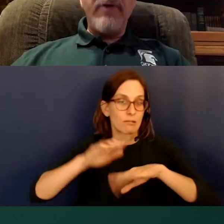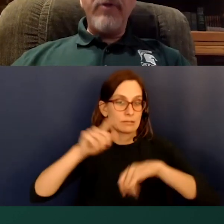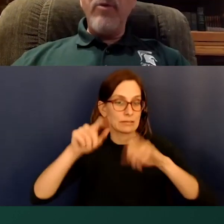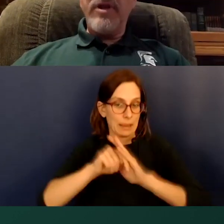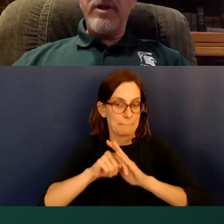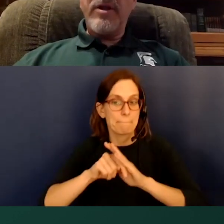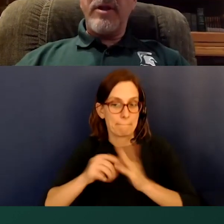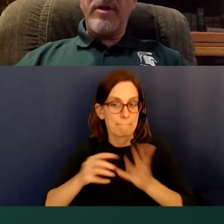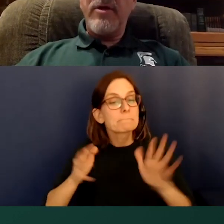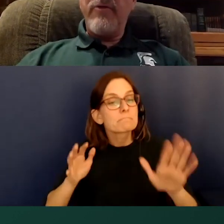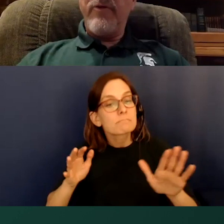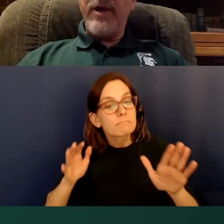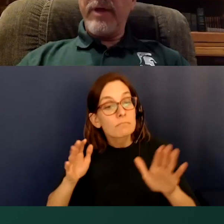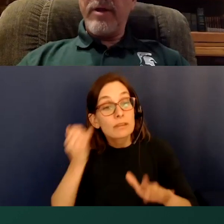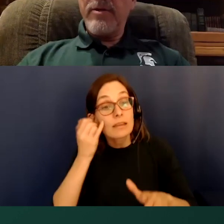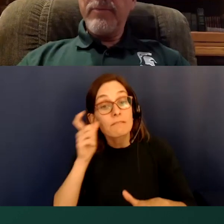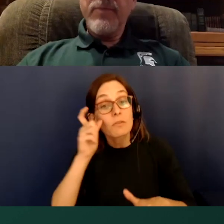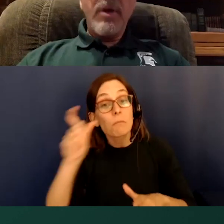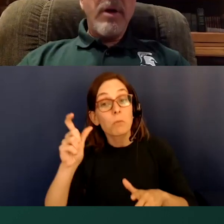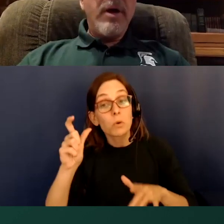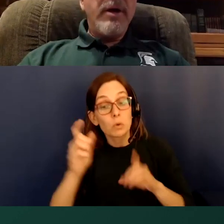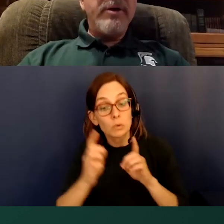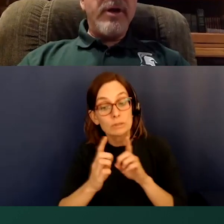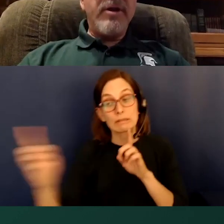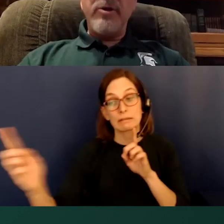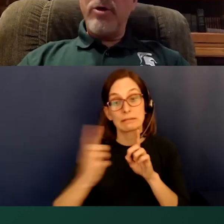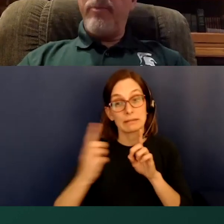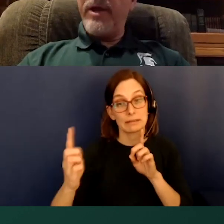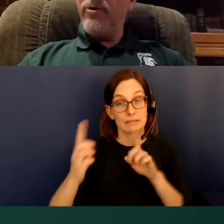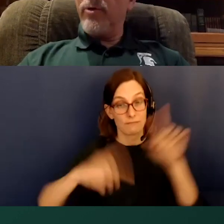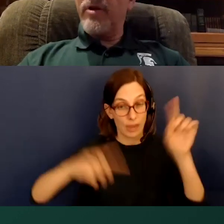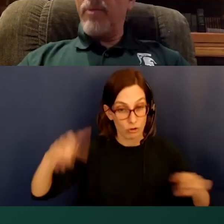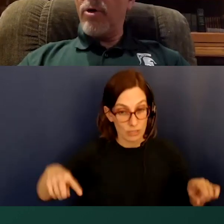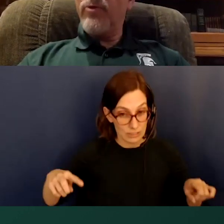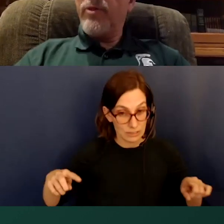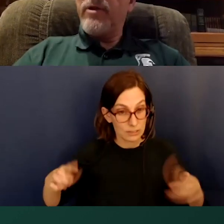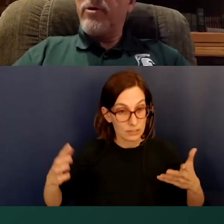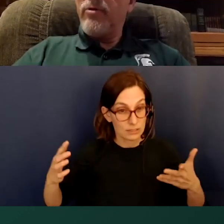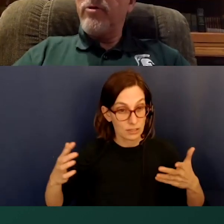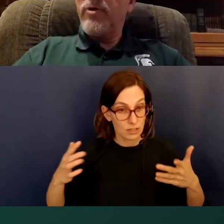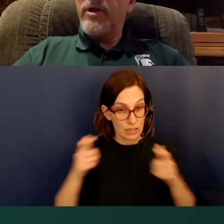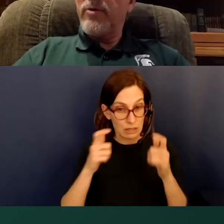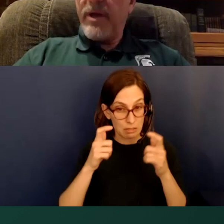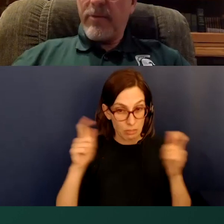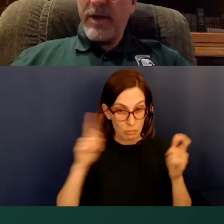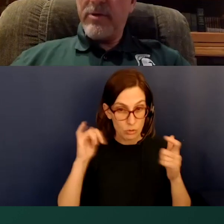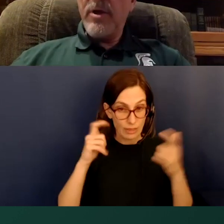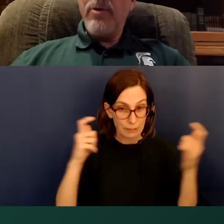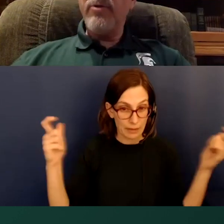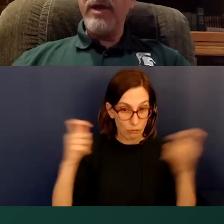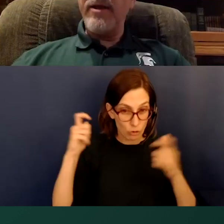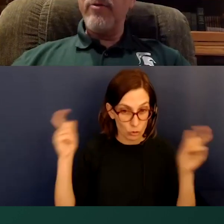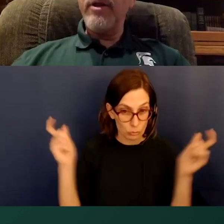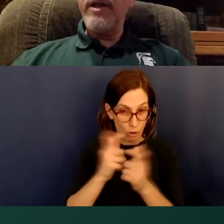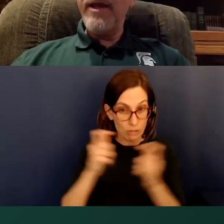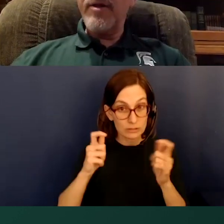Now, if the Moon's distance varies, does it look bigger or smaller? When things are closer to us, they look bigger, right? Well,